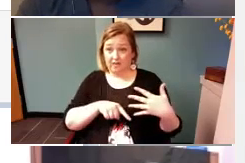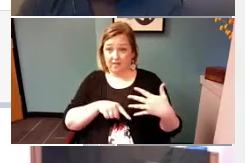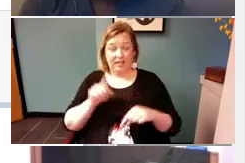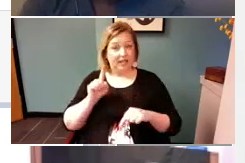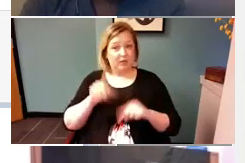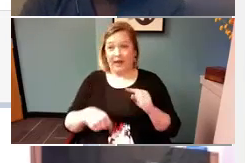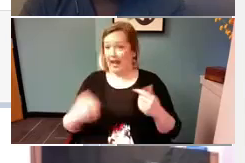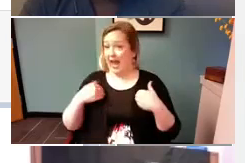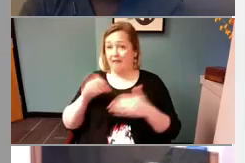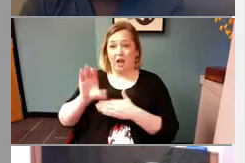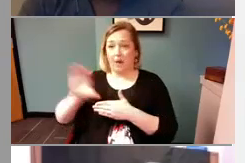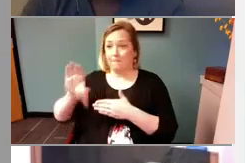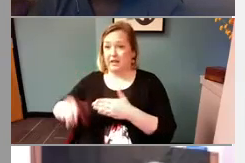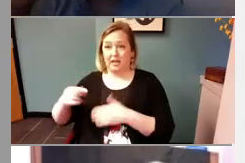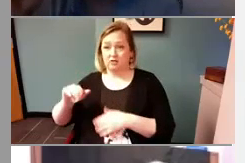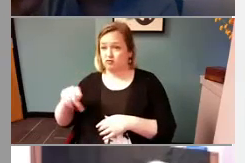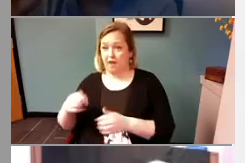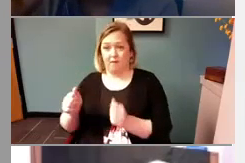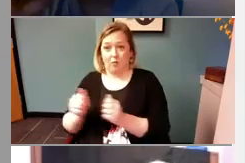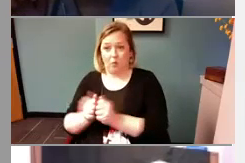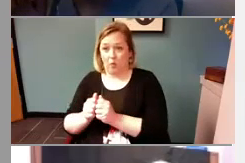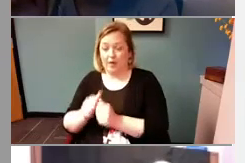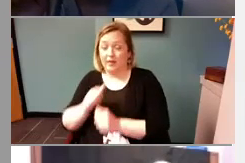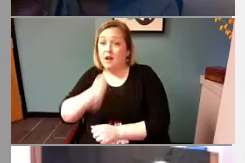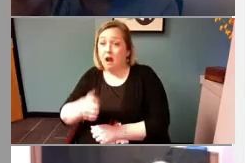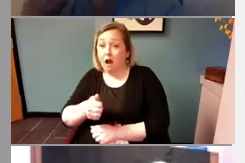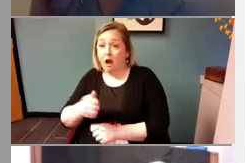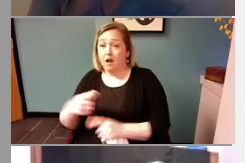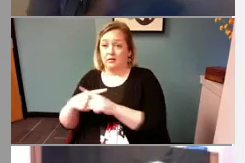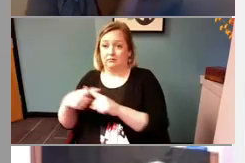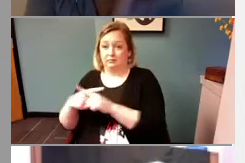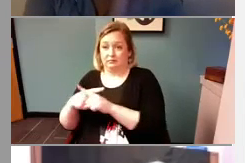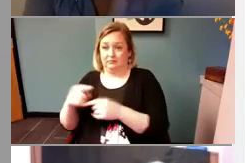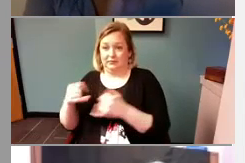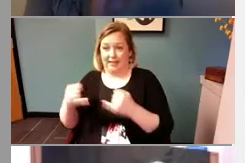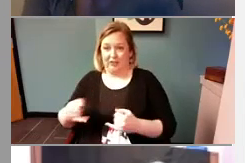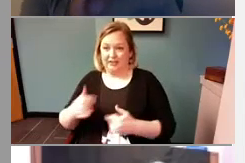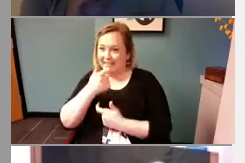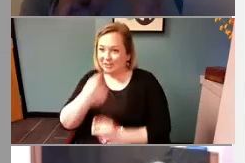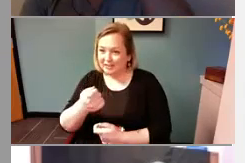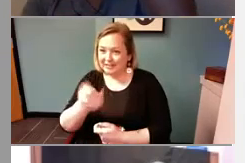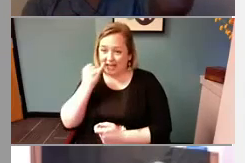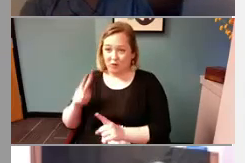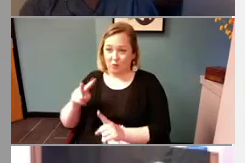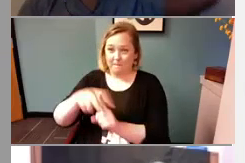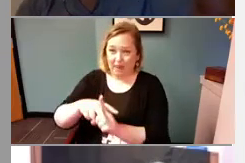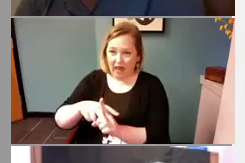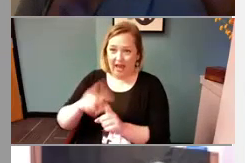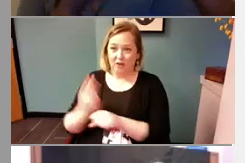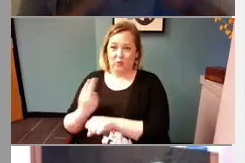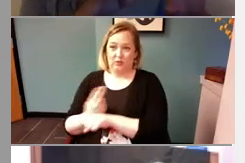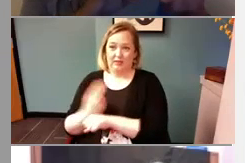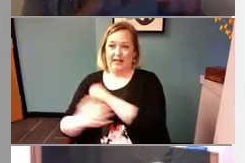edges. And that is very interesting when you apply the same thing in terms of countries, right? That just